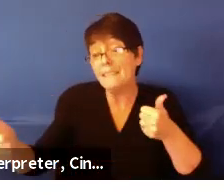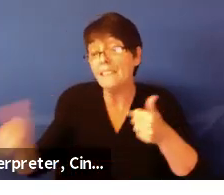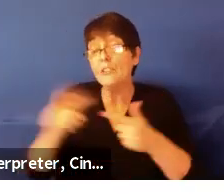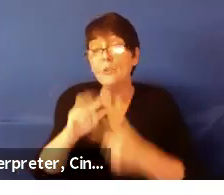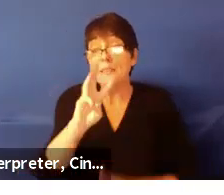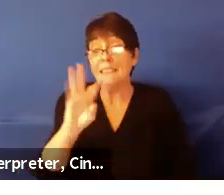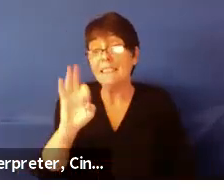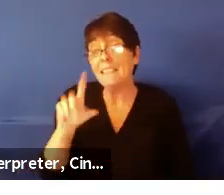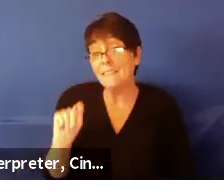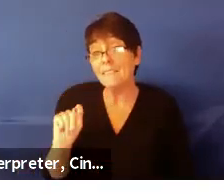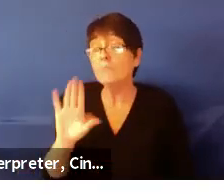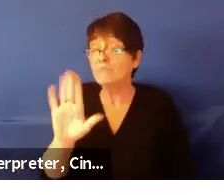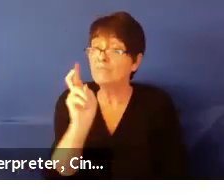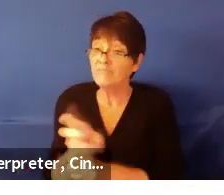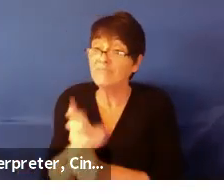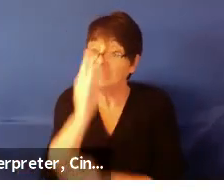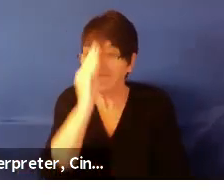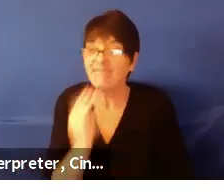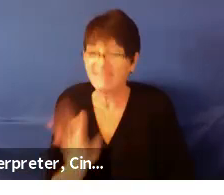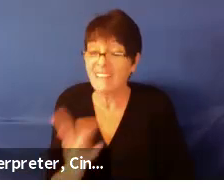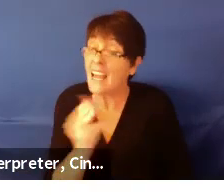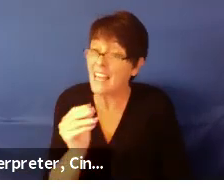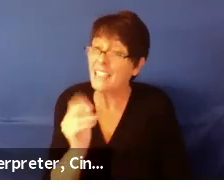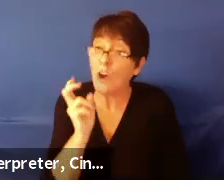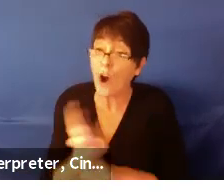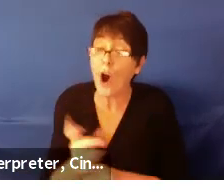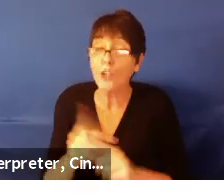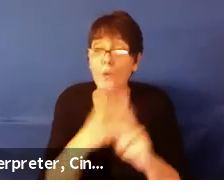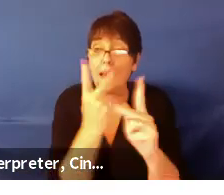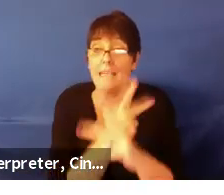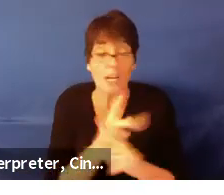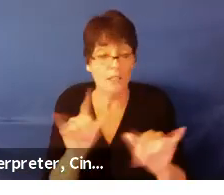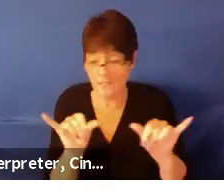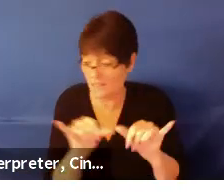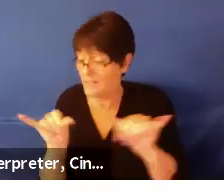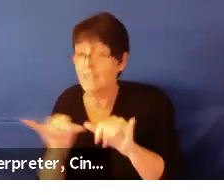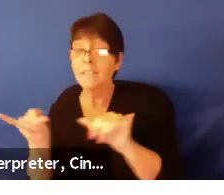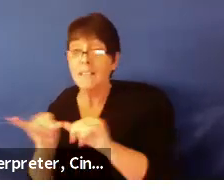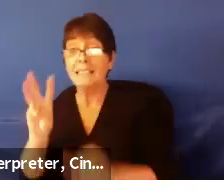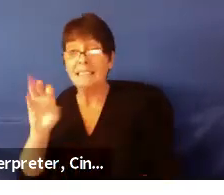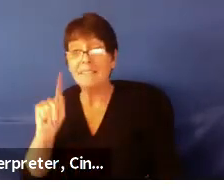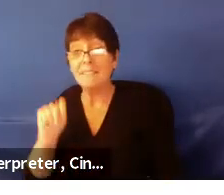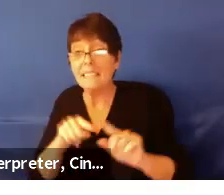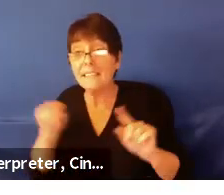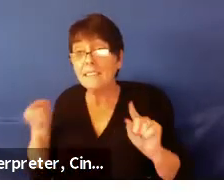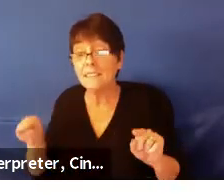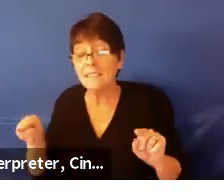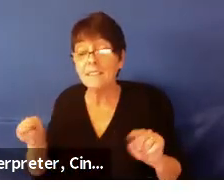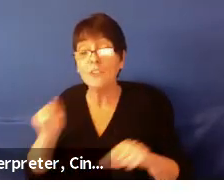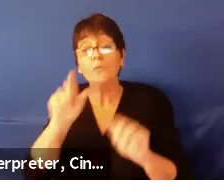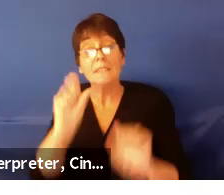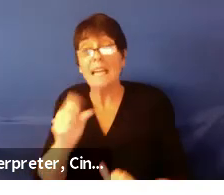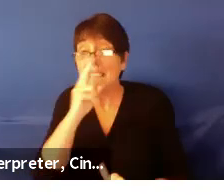feet is hard, and it's difficult to calculate the 6-foot distance. So you can see it